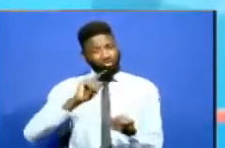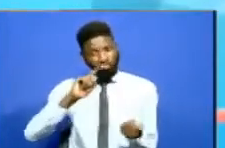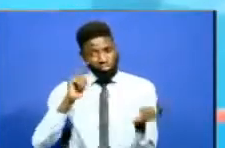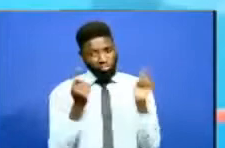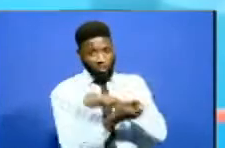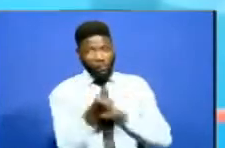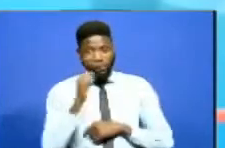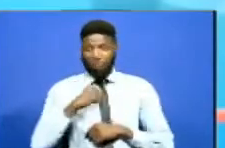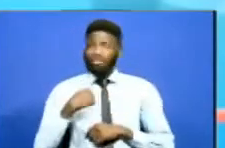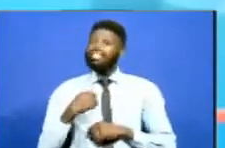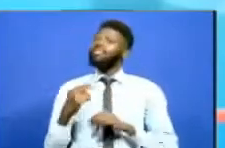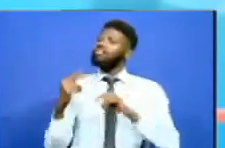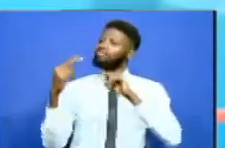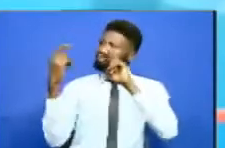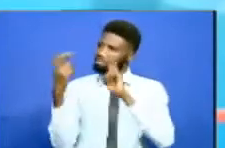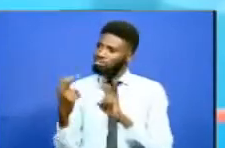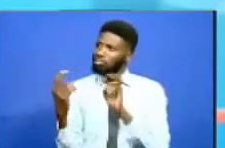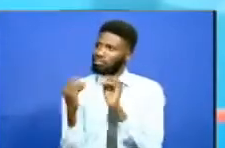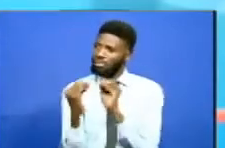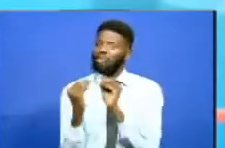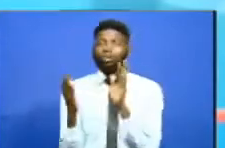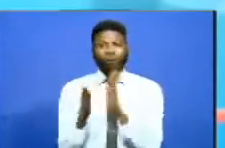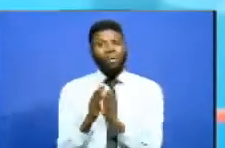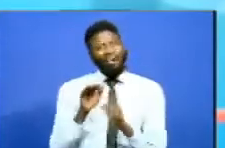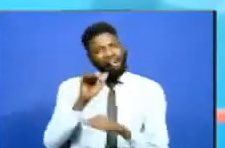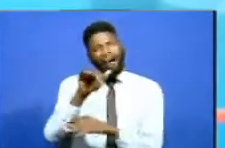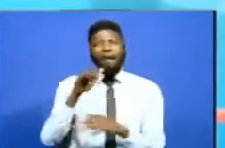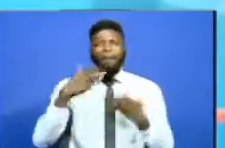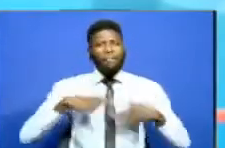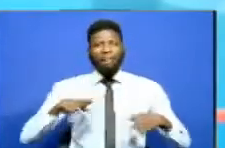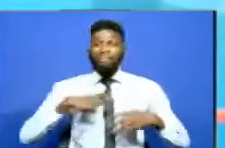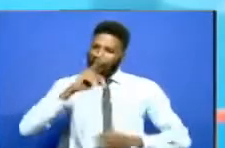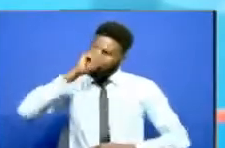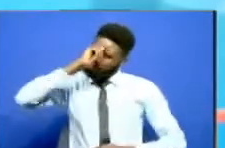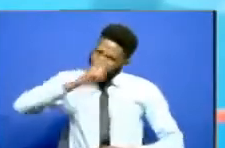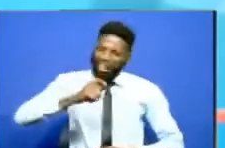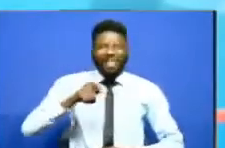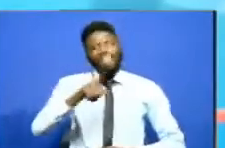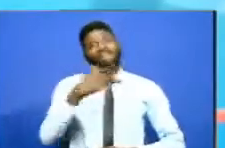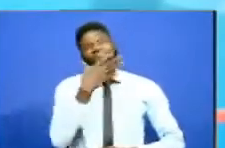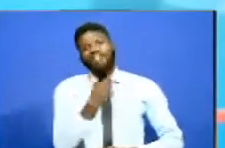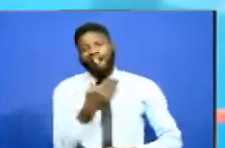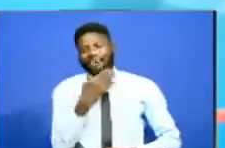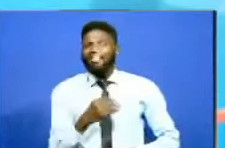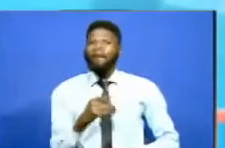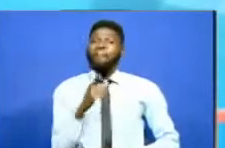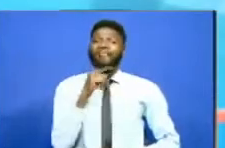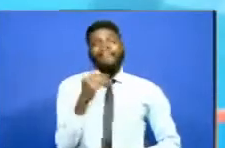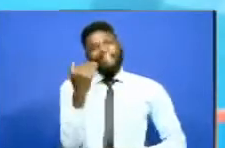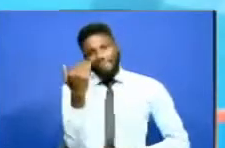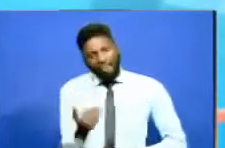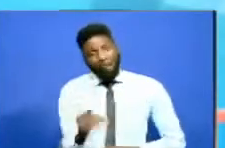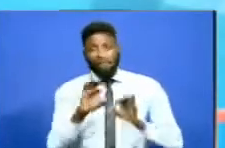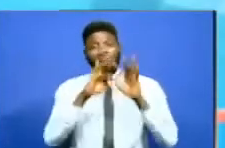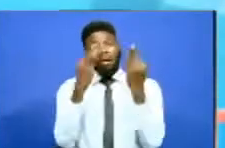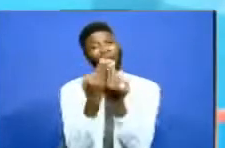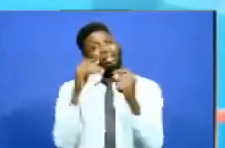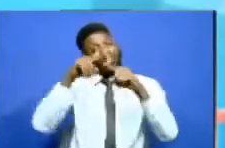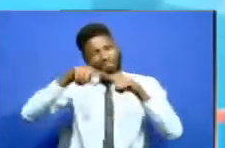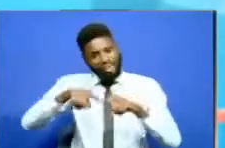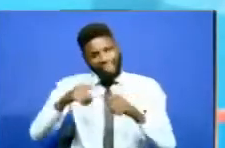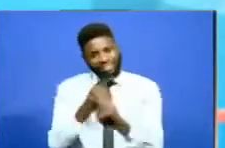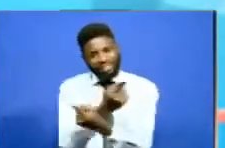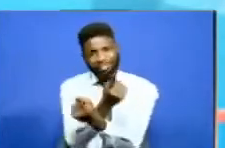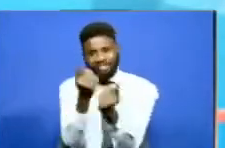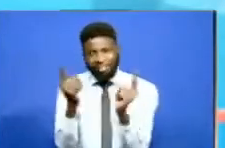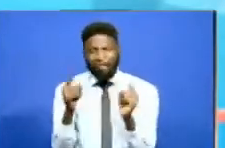taught them. I told them, you are respectable people. You are fathers and young men who your families are depending on you.